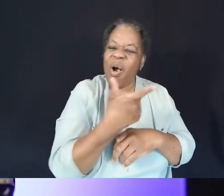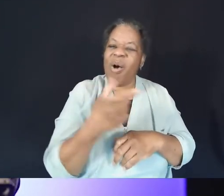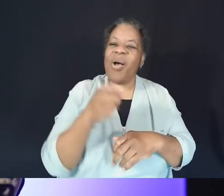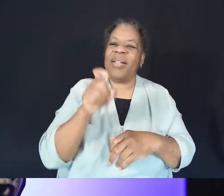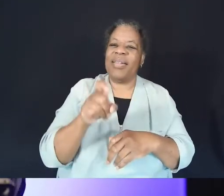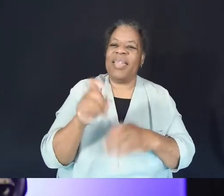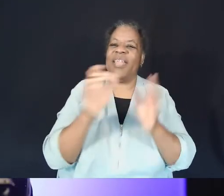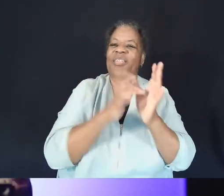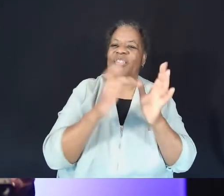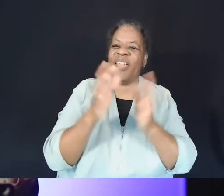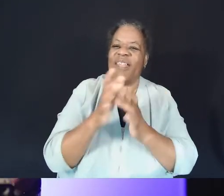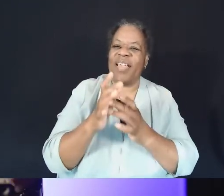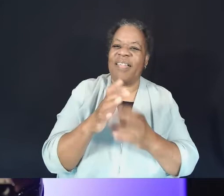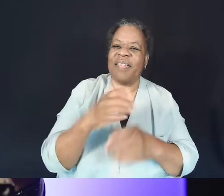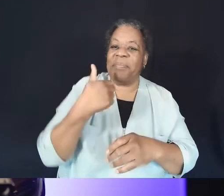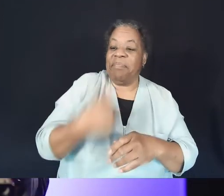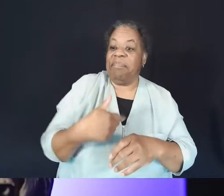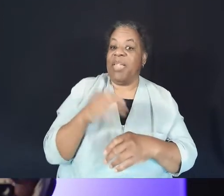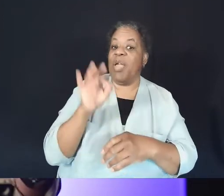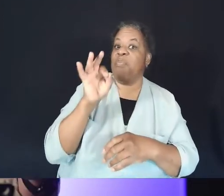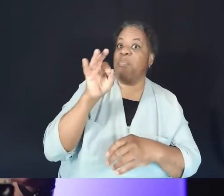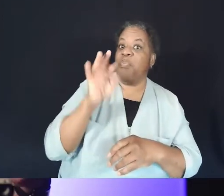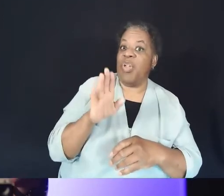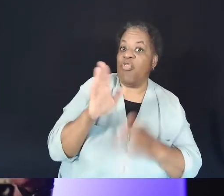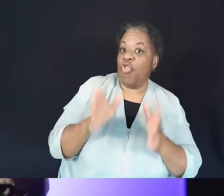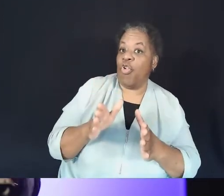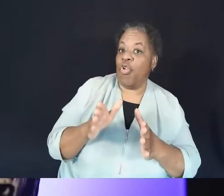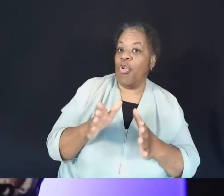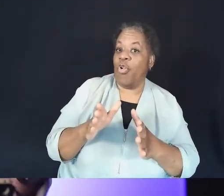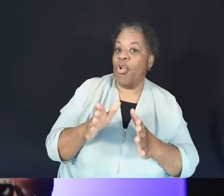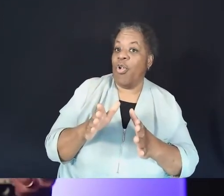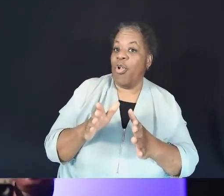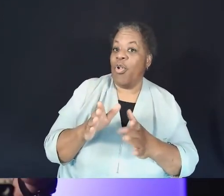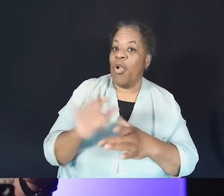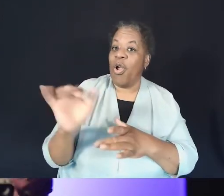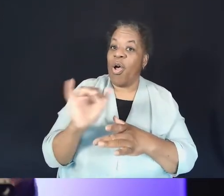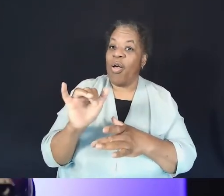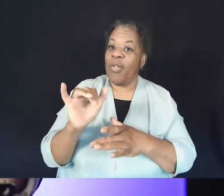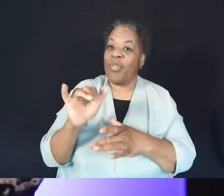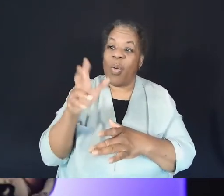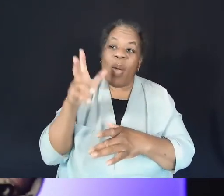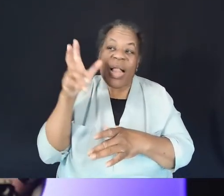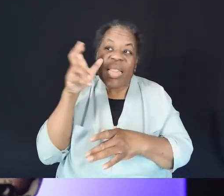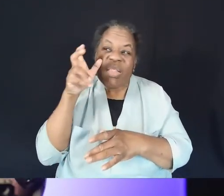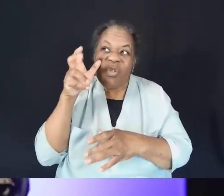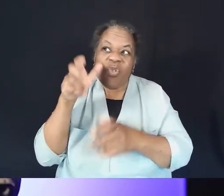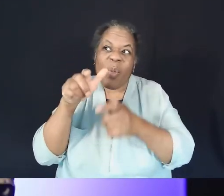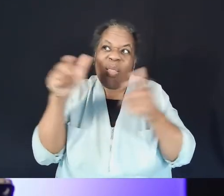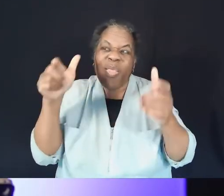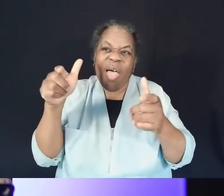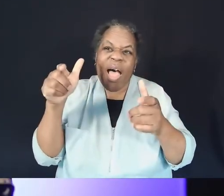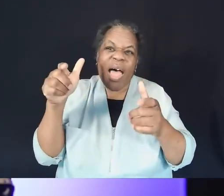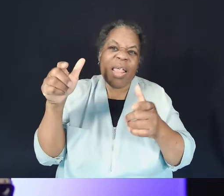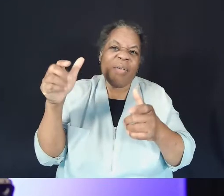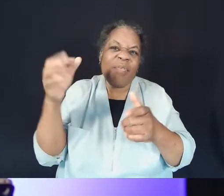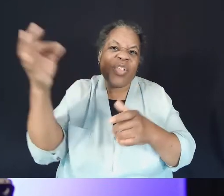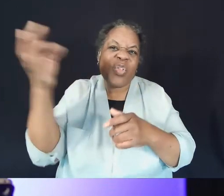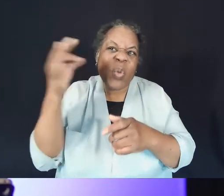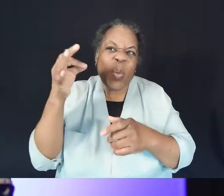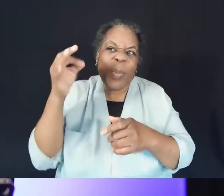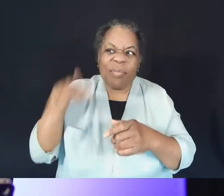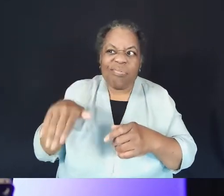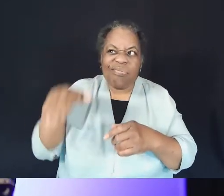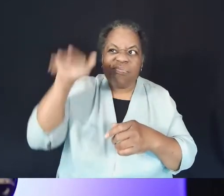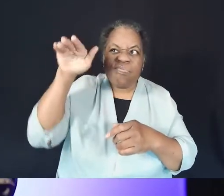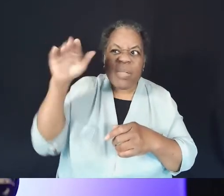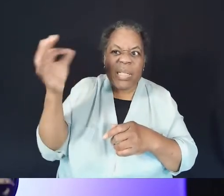who is both a preacher and also one who listens to a lot of sermons and who has listened to a lot of sermons since childhood,